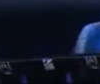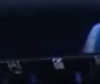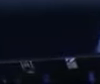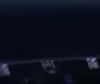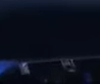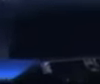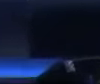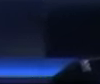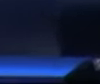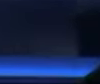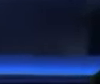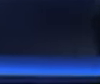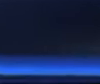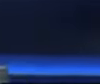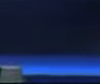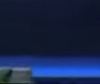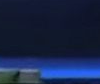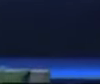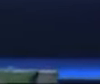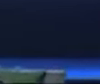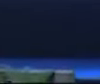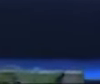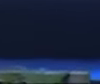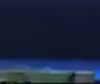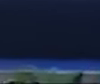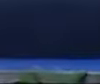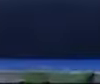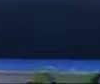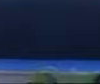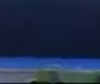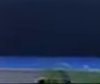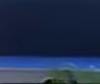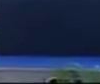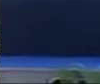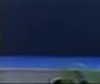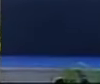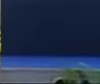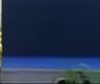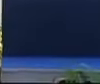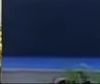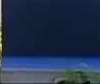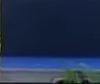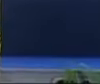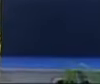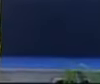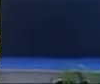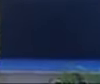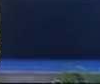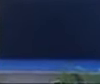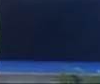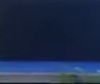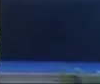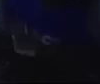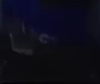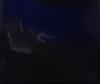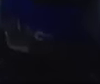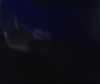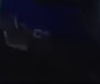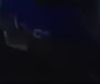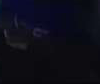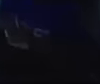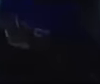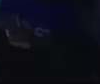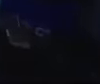things you were given dominion over, the five elements of the supernatural, the earth is one of them. That means you should